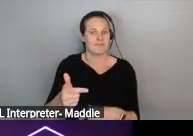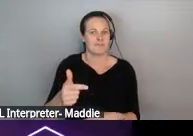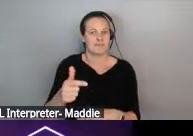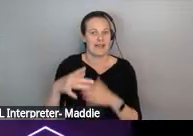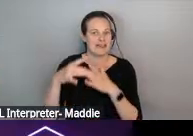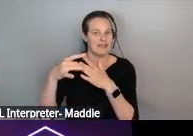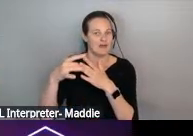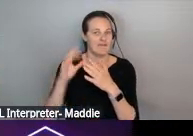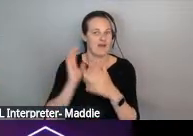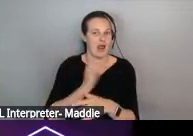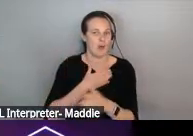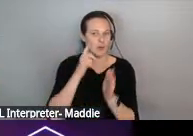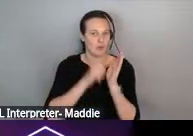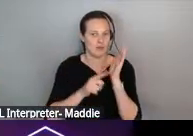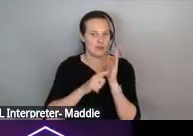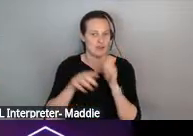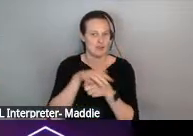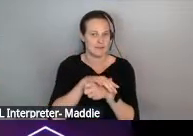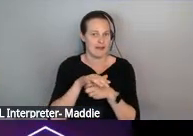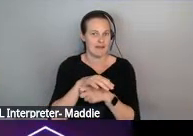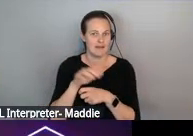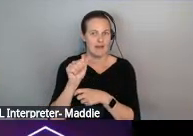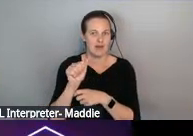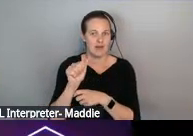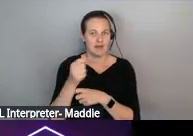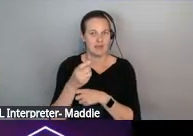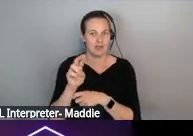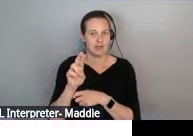our research space, which is Dr. Ariel Silverman.